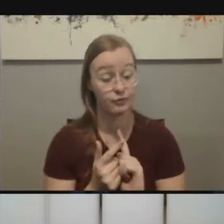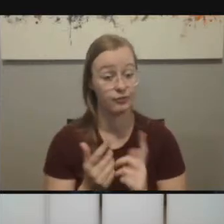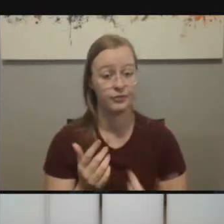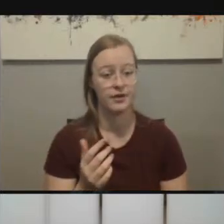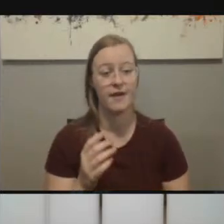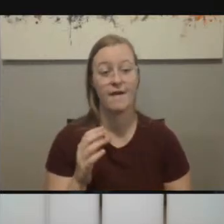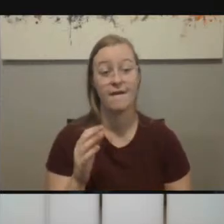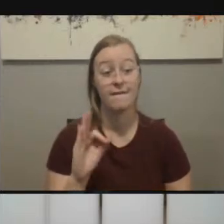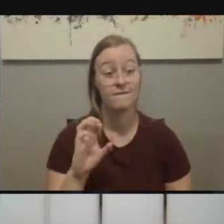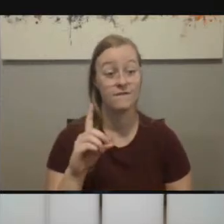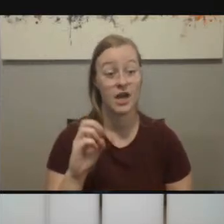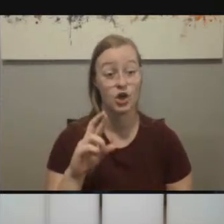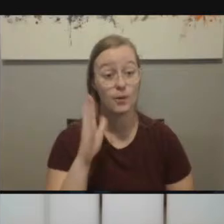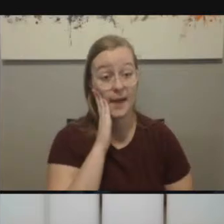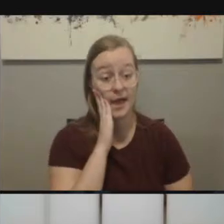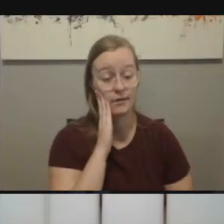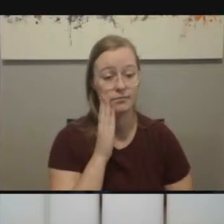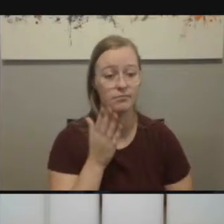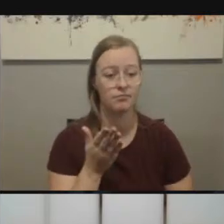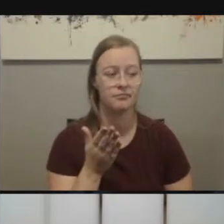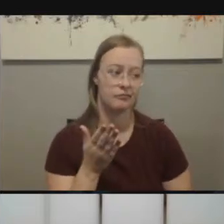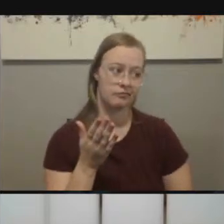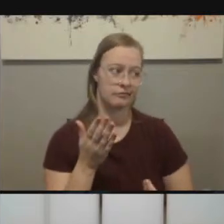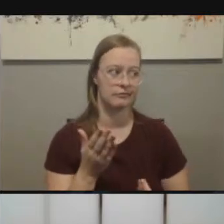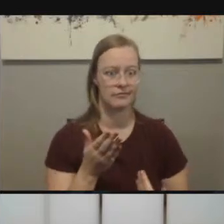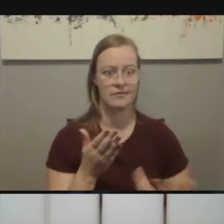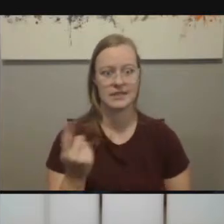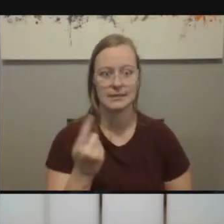featherbed, well, a luxury.